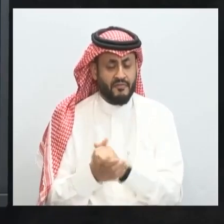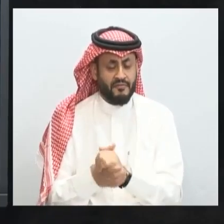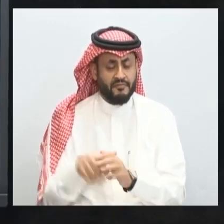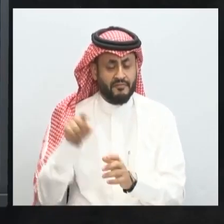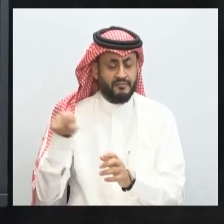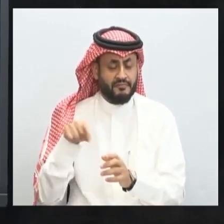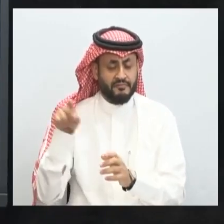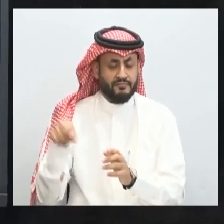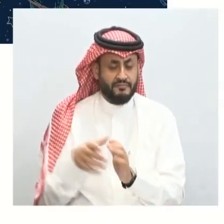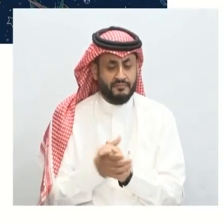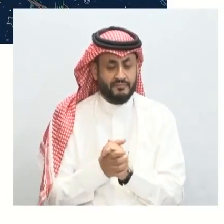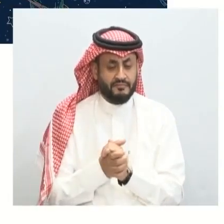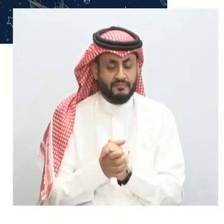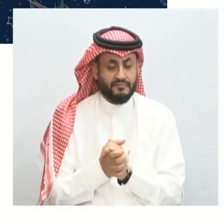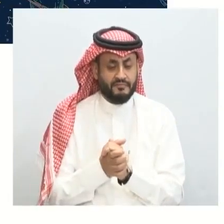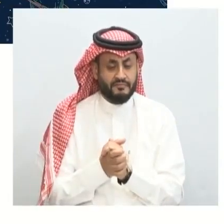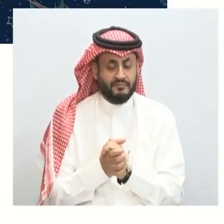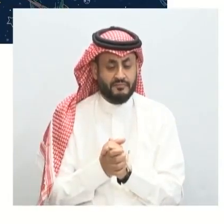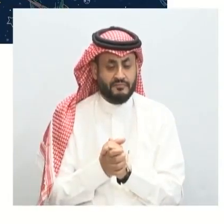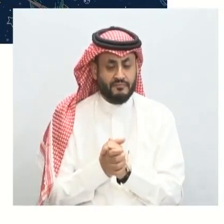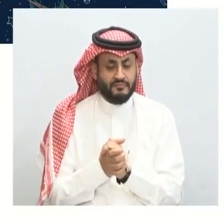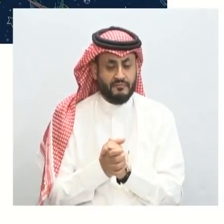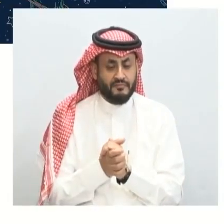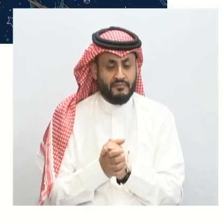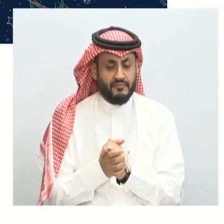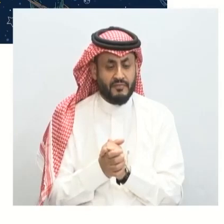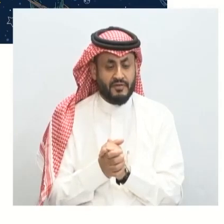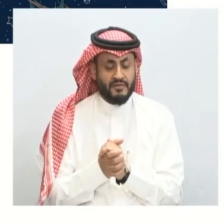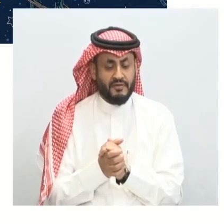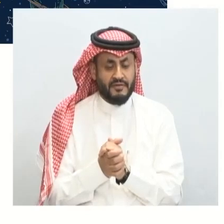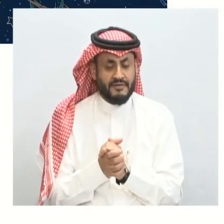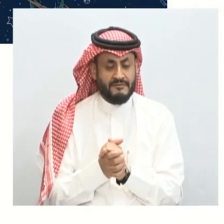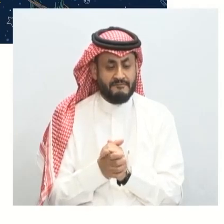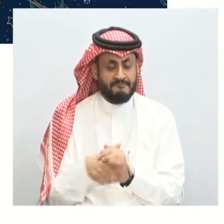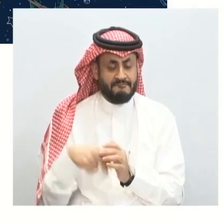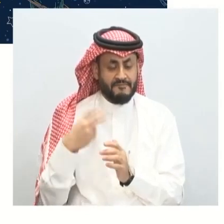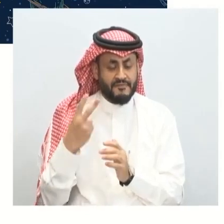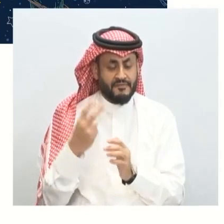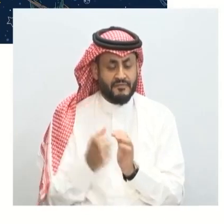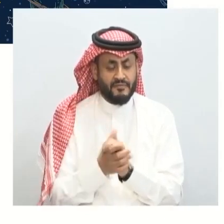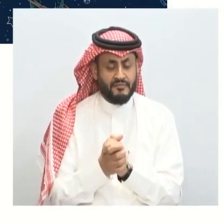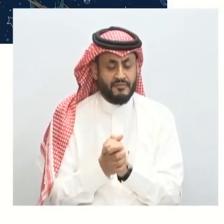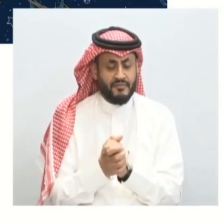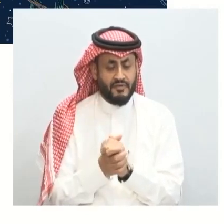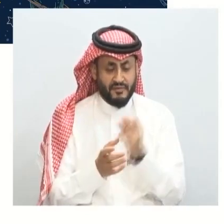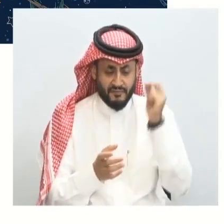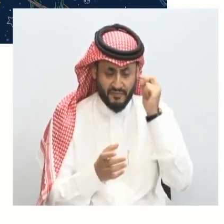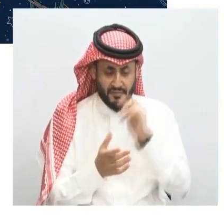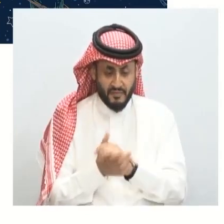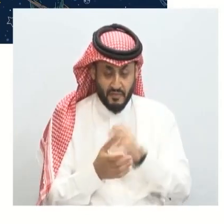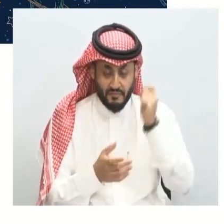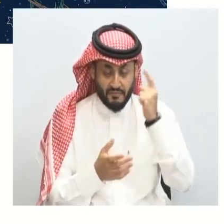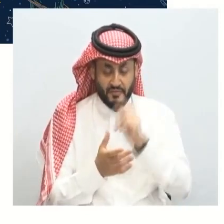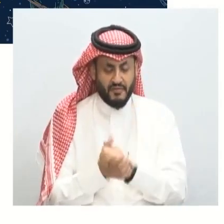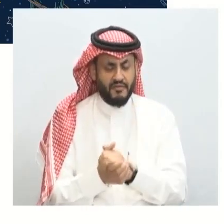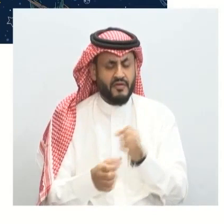the SETI project will ever be successful? Why or why not? And number two, do you think it is a good idea to